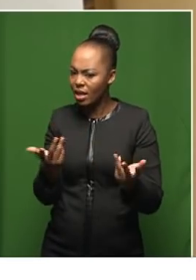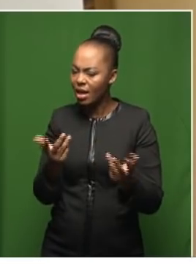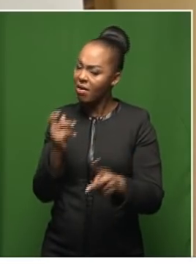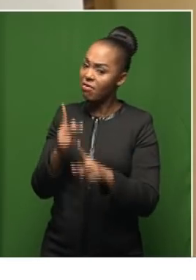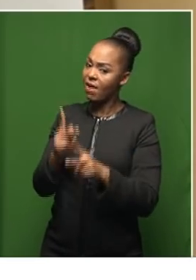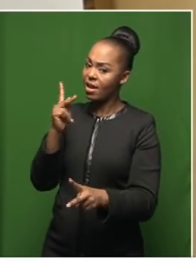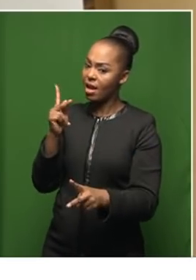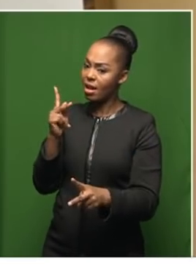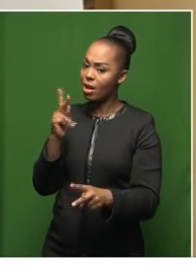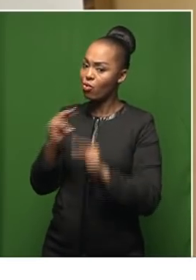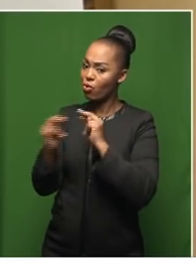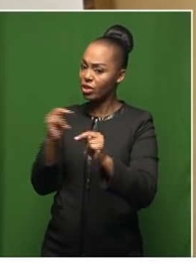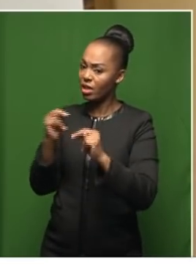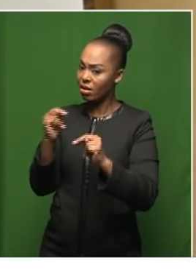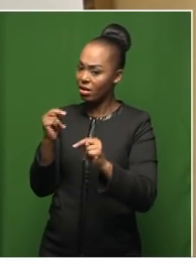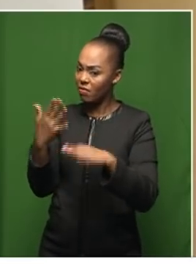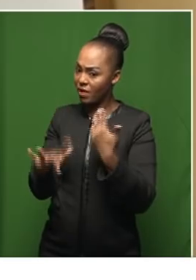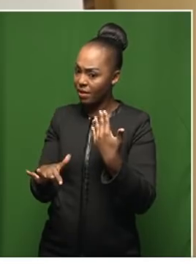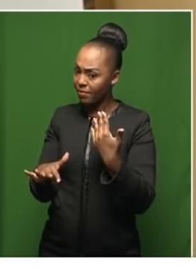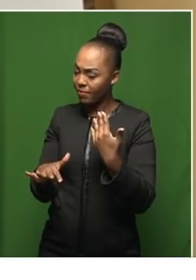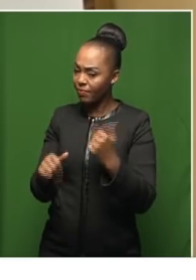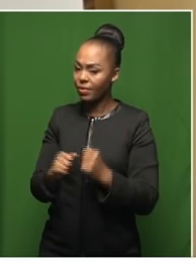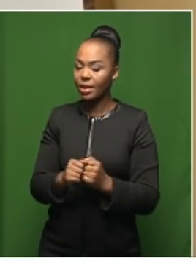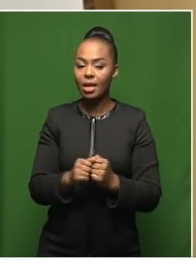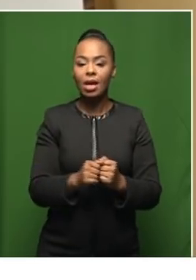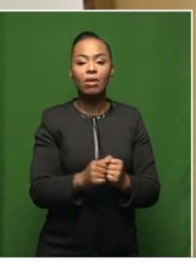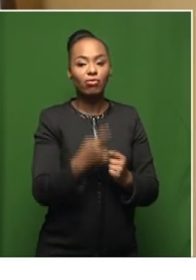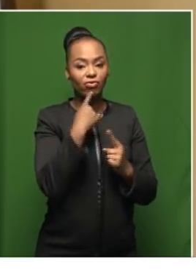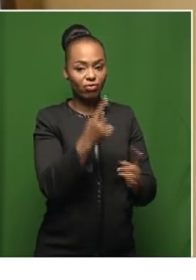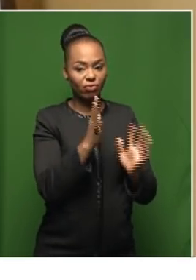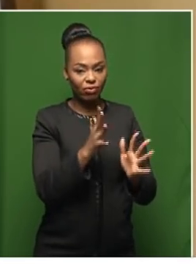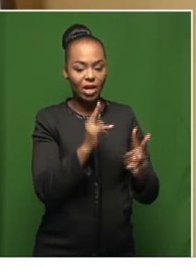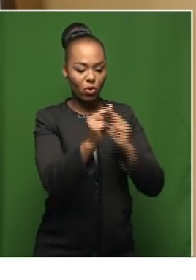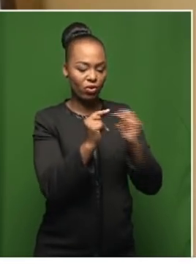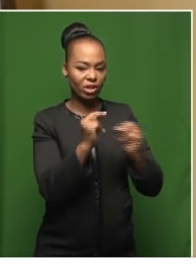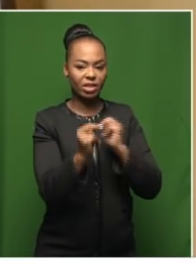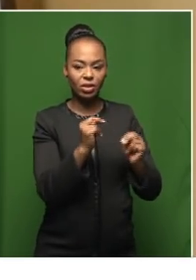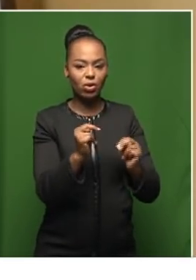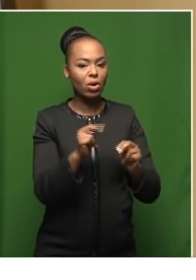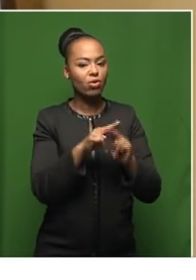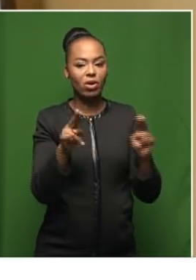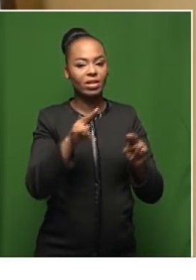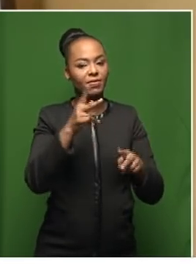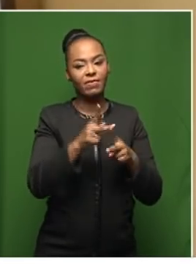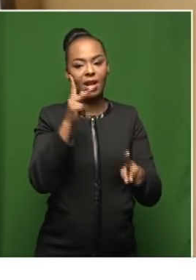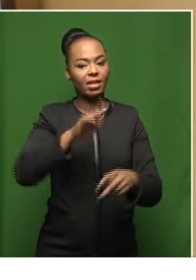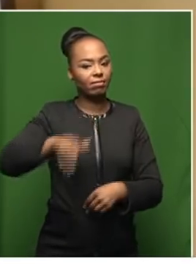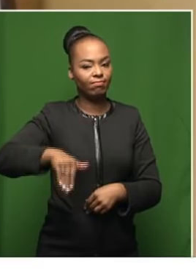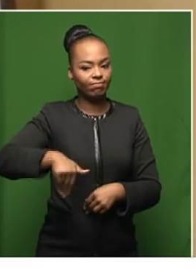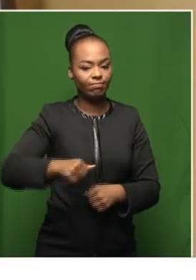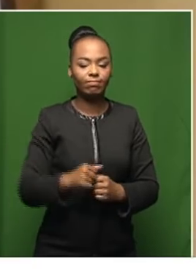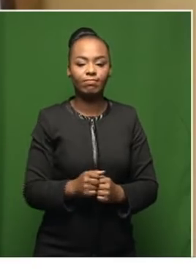on anyone? Well, we have indicated that there are negotiations. They are not finalized because,